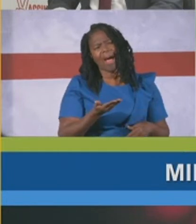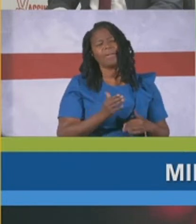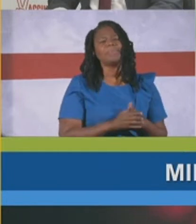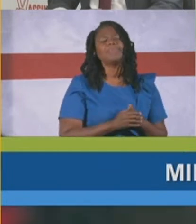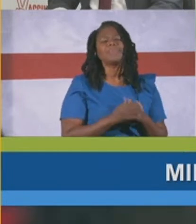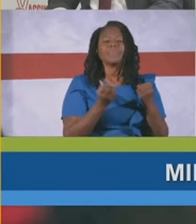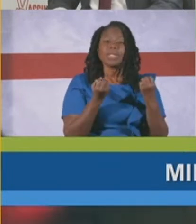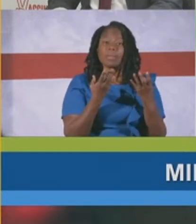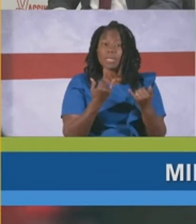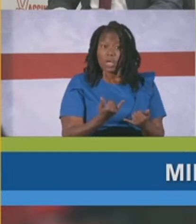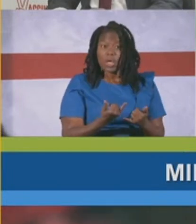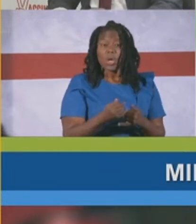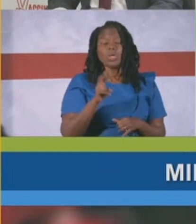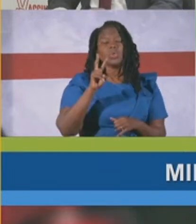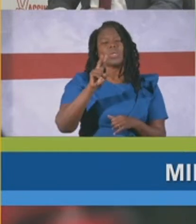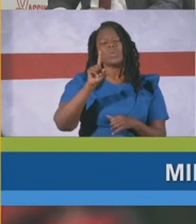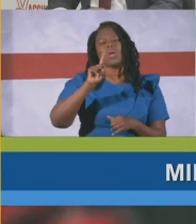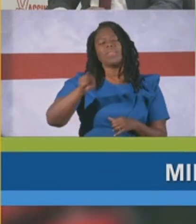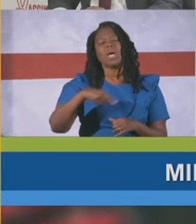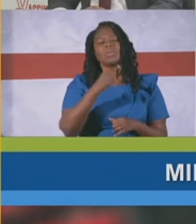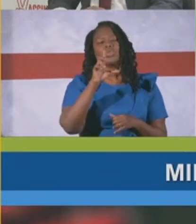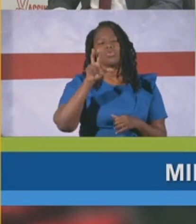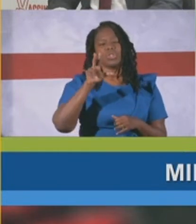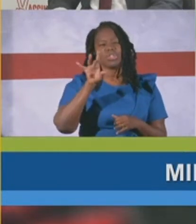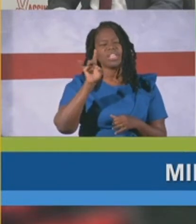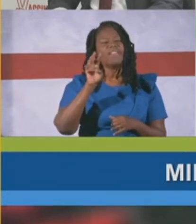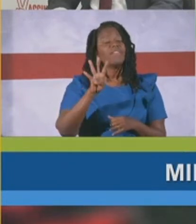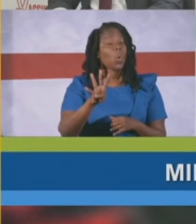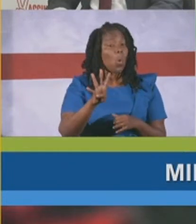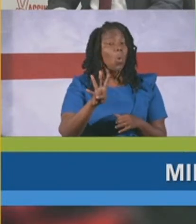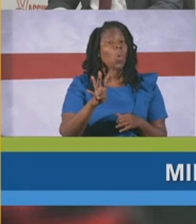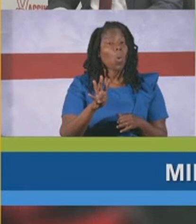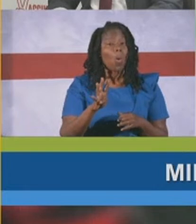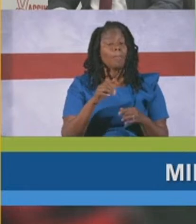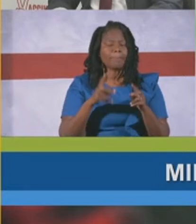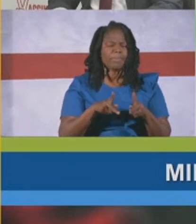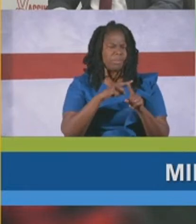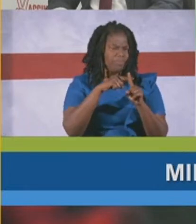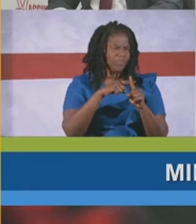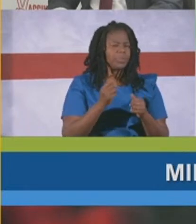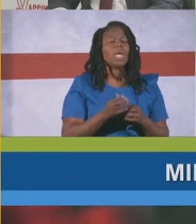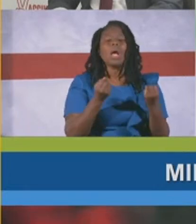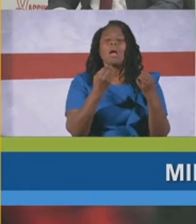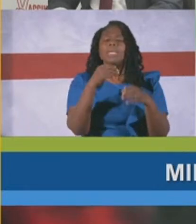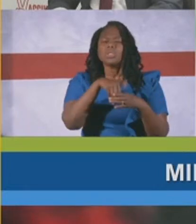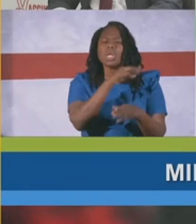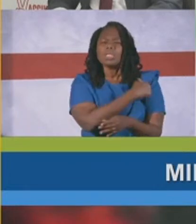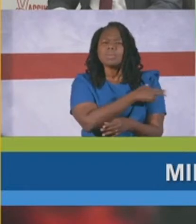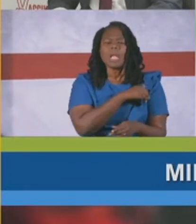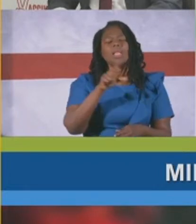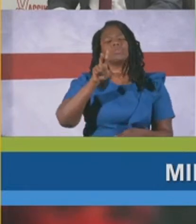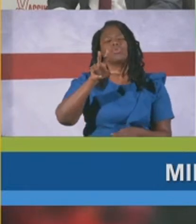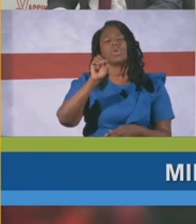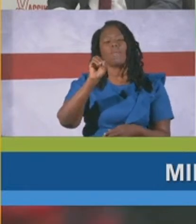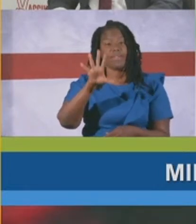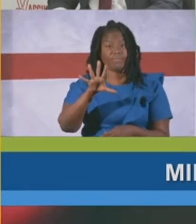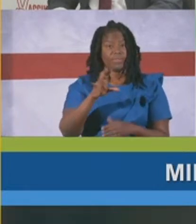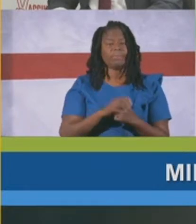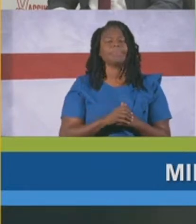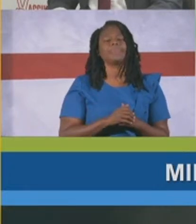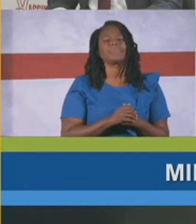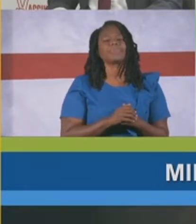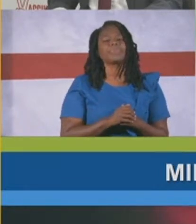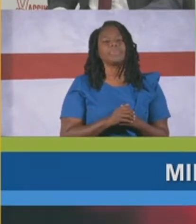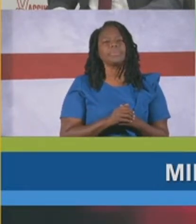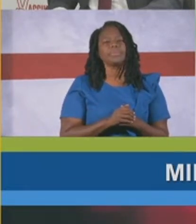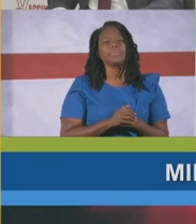stand at 21,384. Total persons in hospital at this time, 305. And that